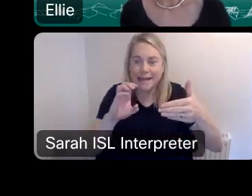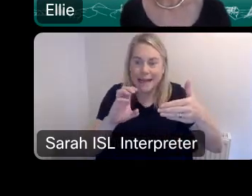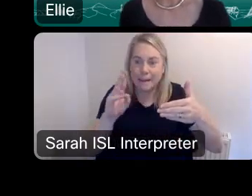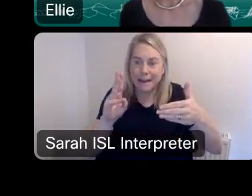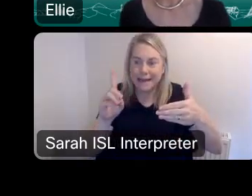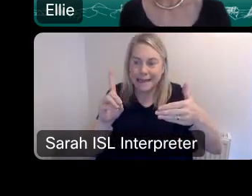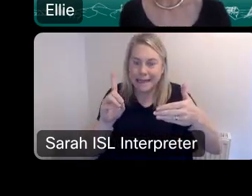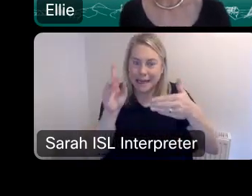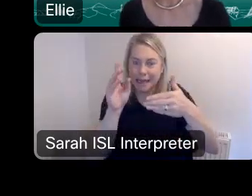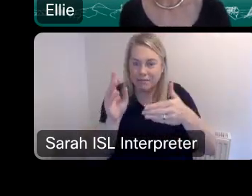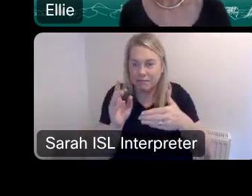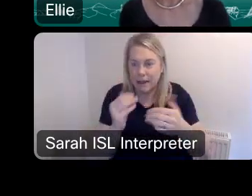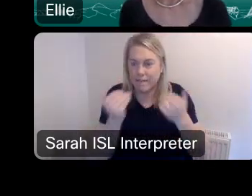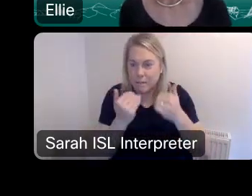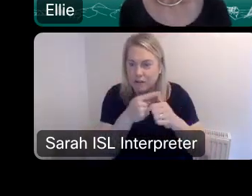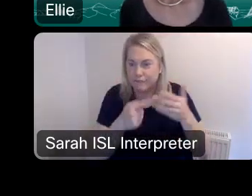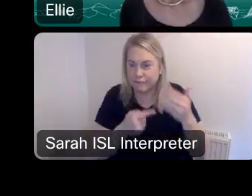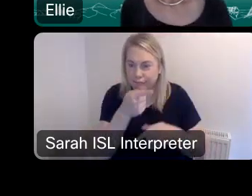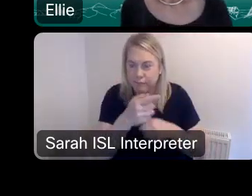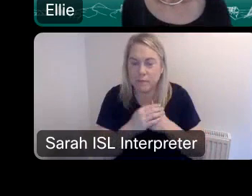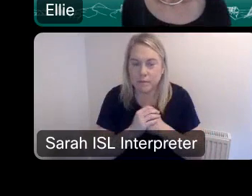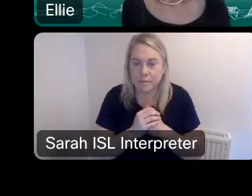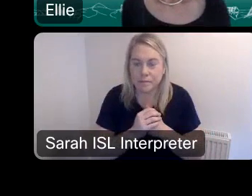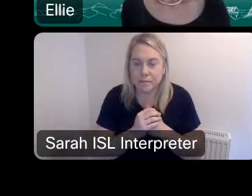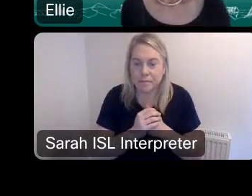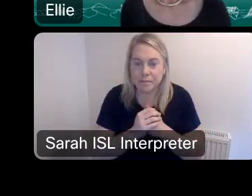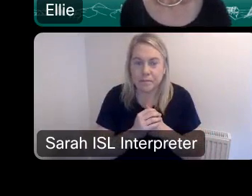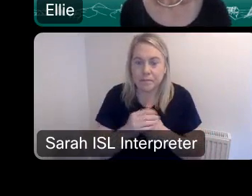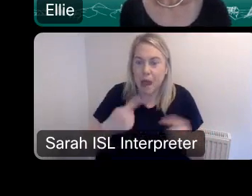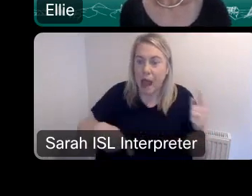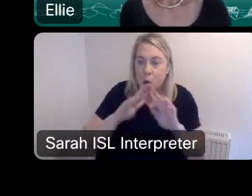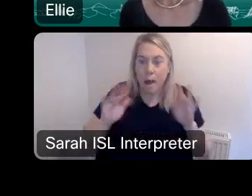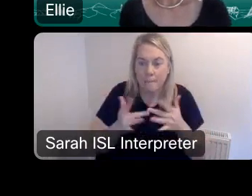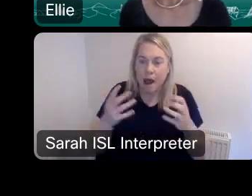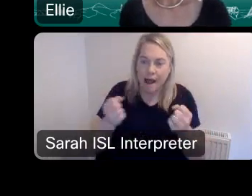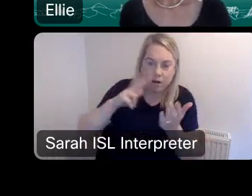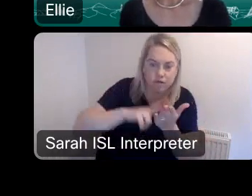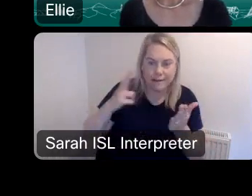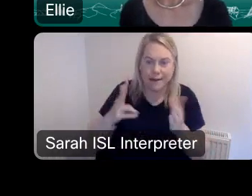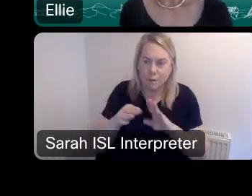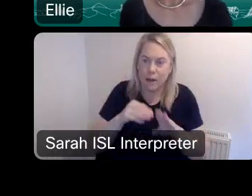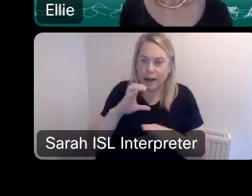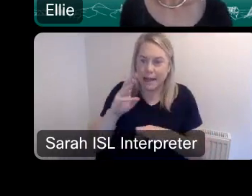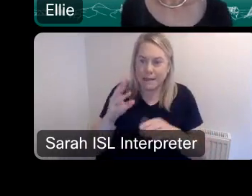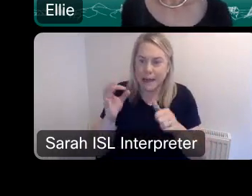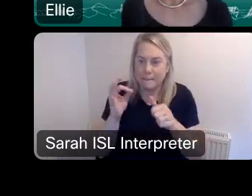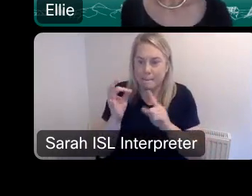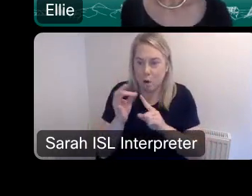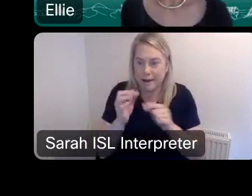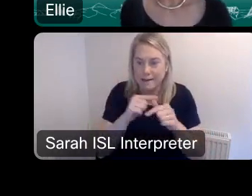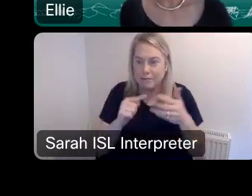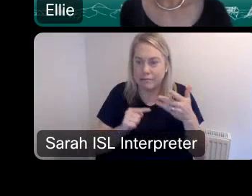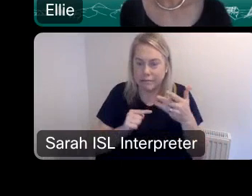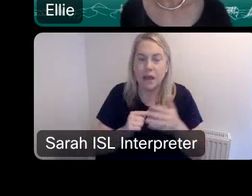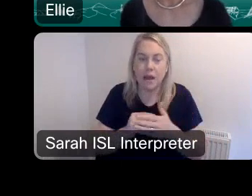point information. Our webinar is accredited with the following CPD points when